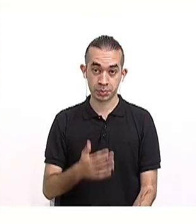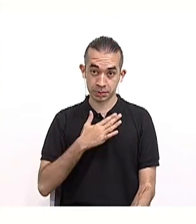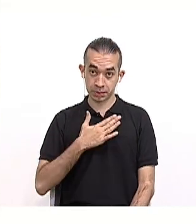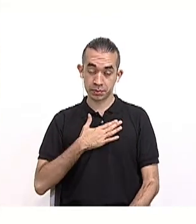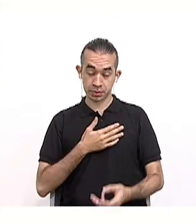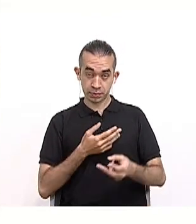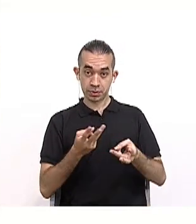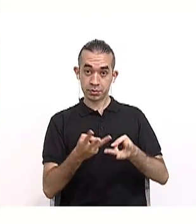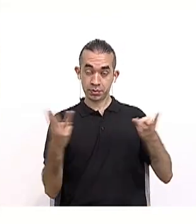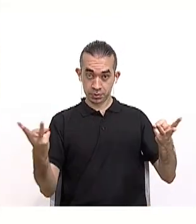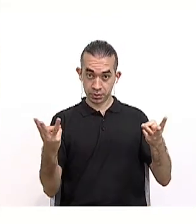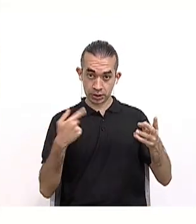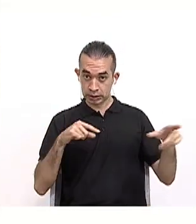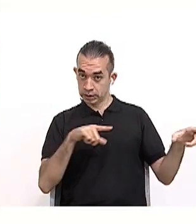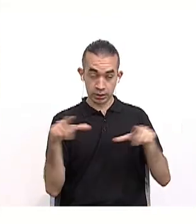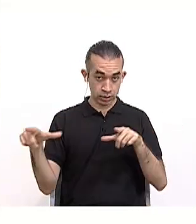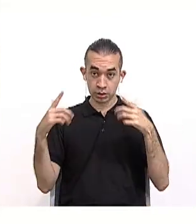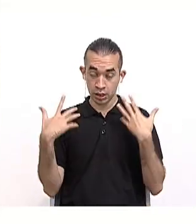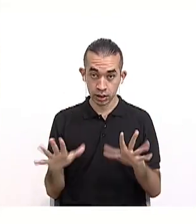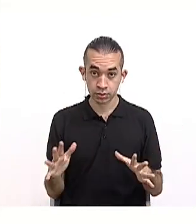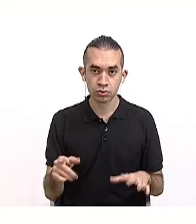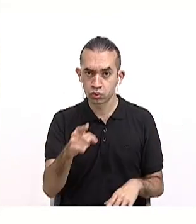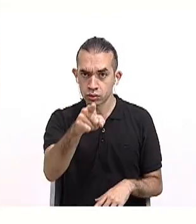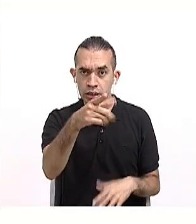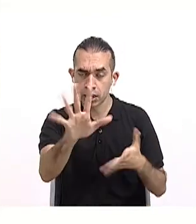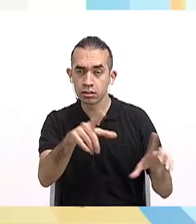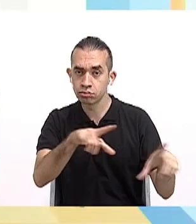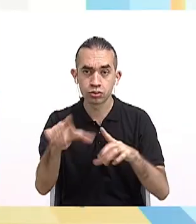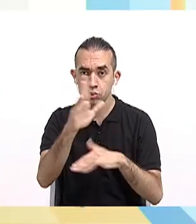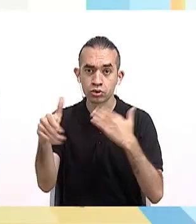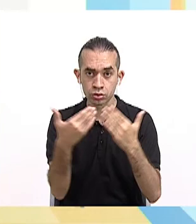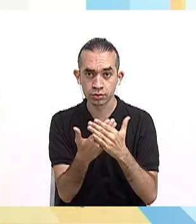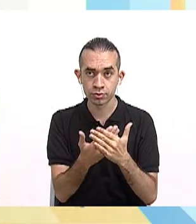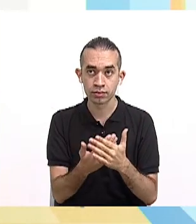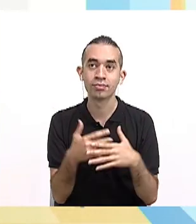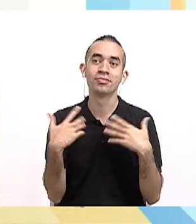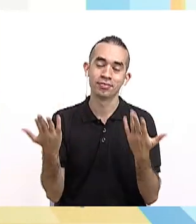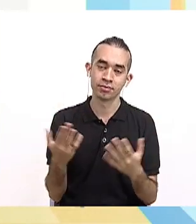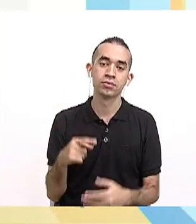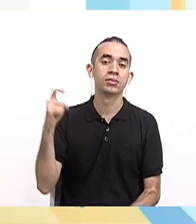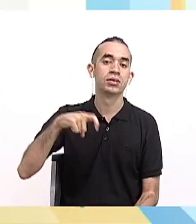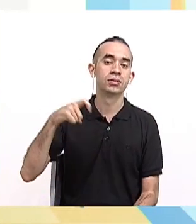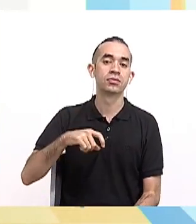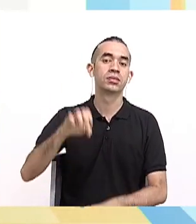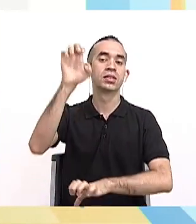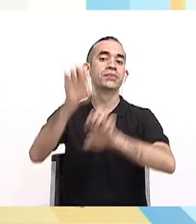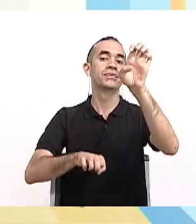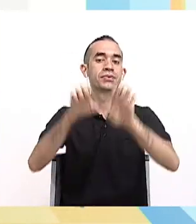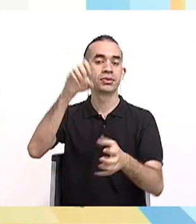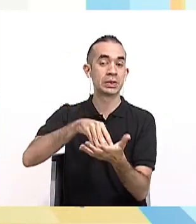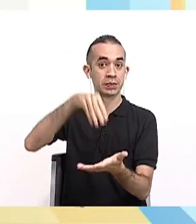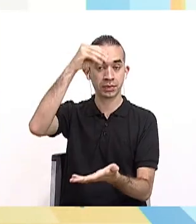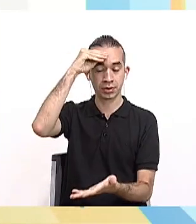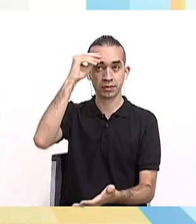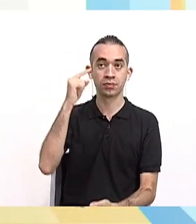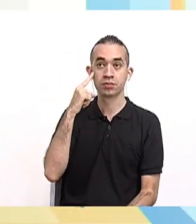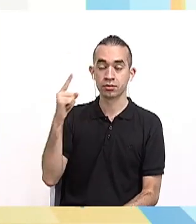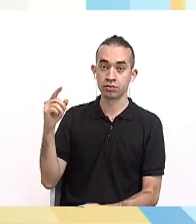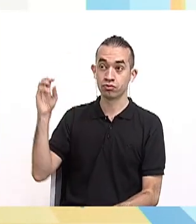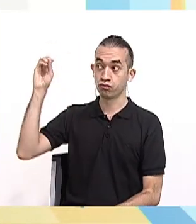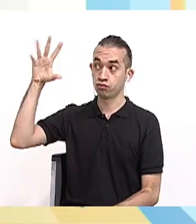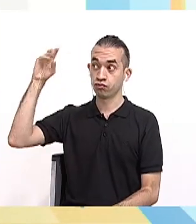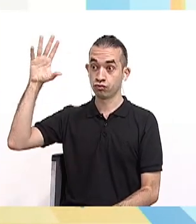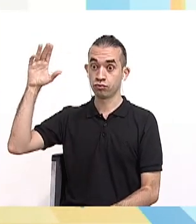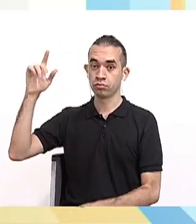I prepared with my materials? Did you have everything there? And of course, we need to evaluate our learning. Achieved,